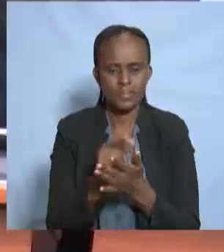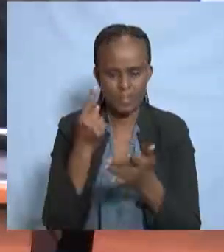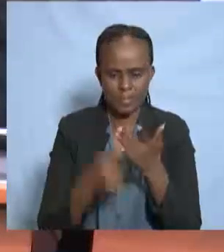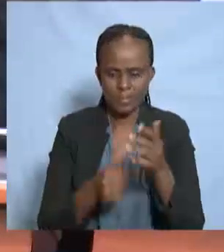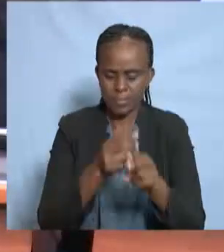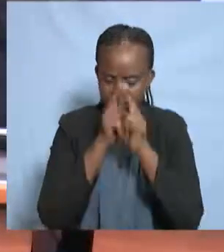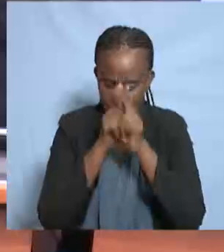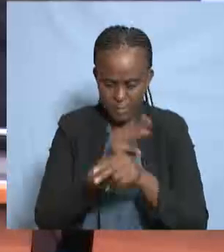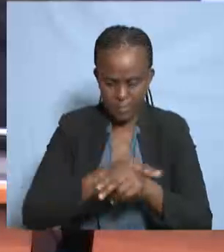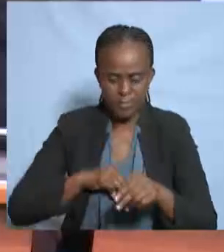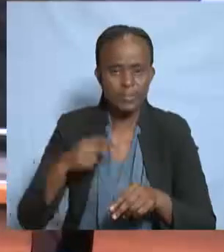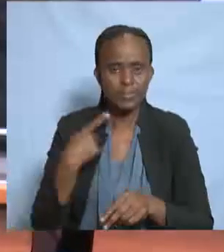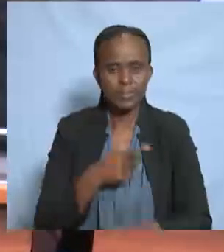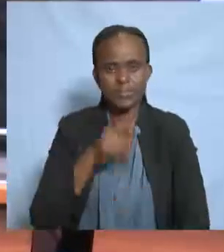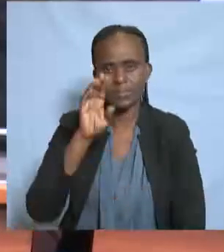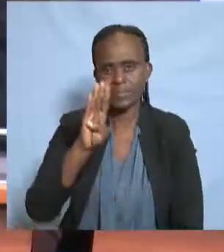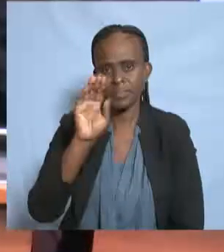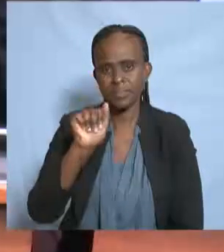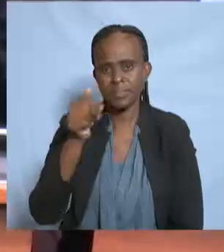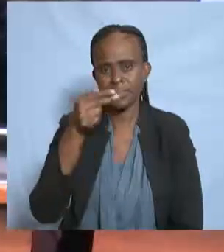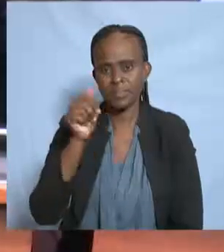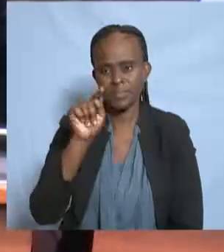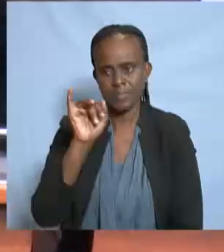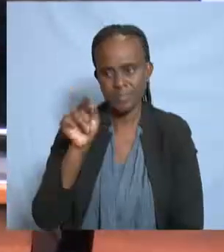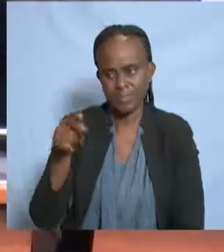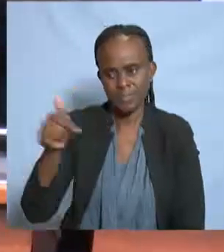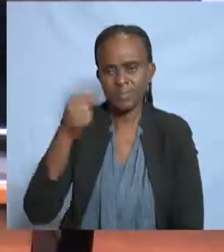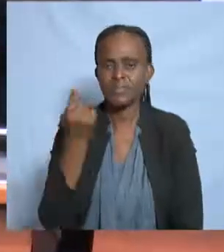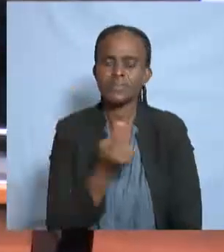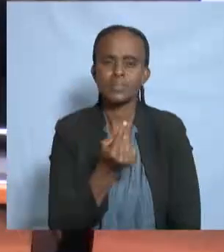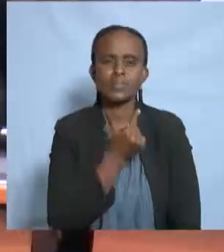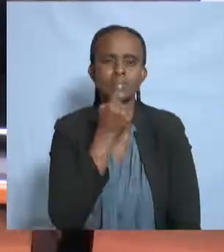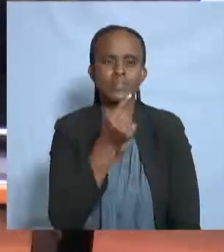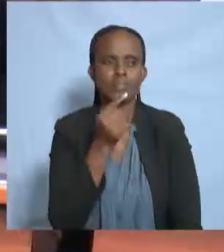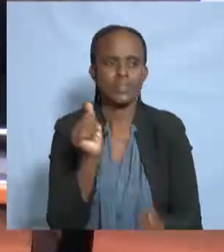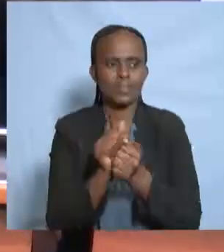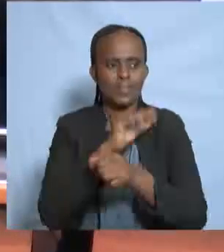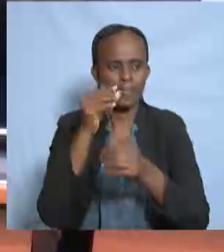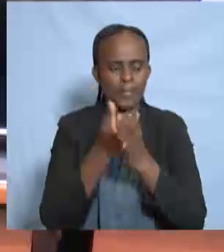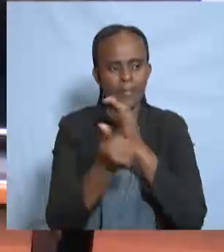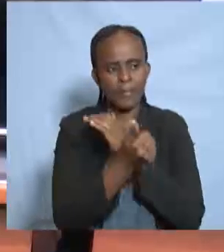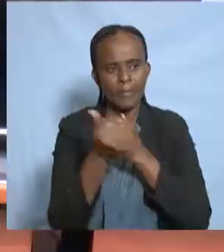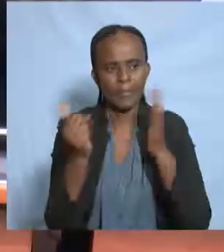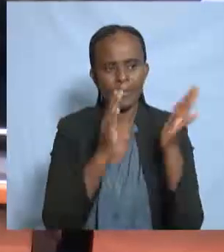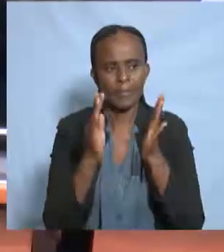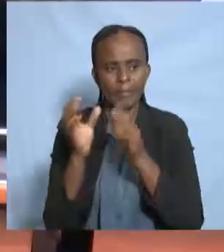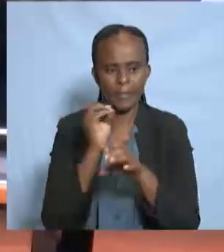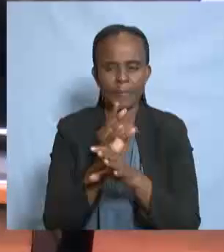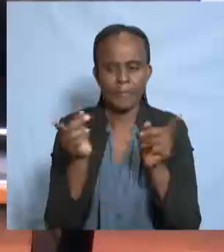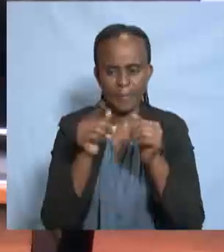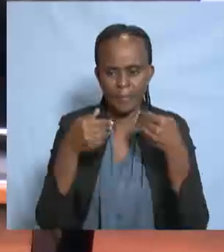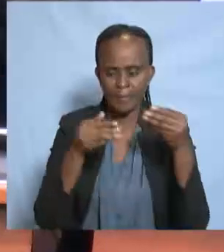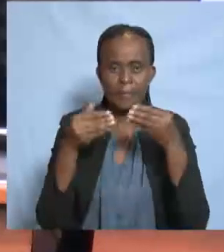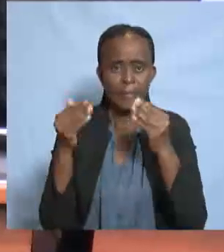the Honorable MP for Bahati is referring to. The MP is basically saying, with all these other options available, when it comes to